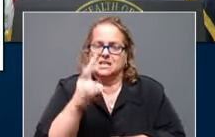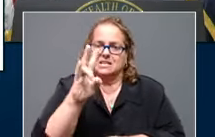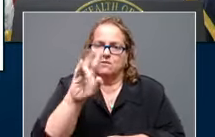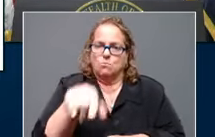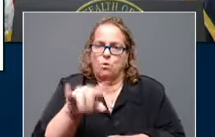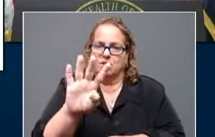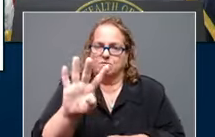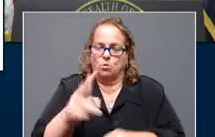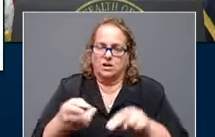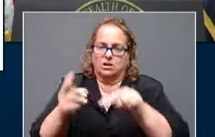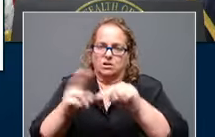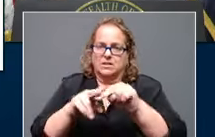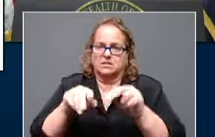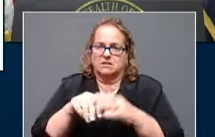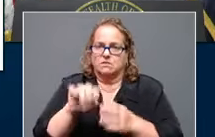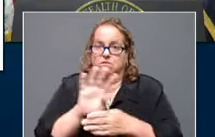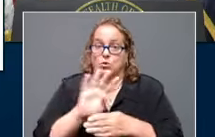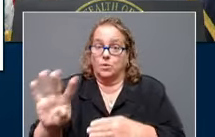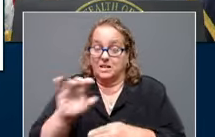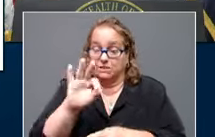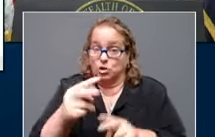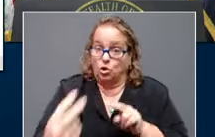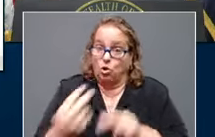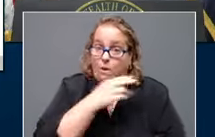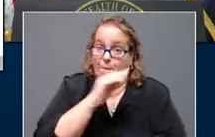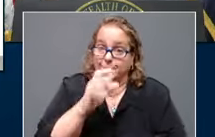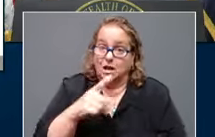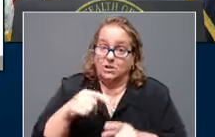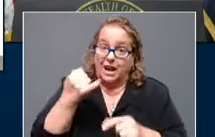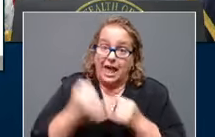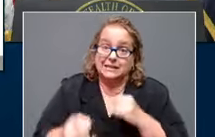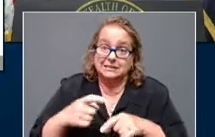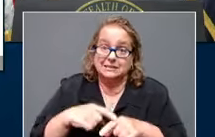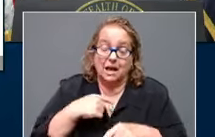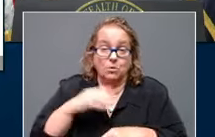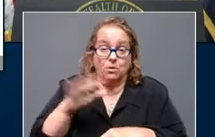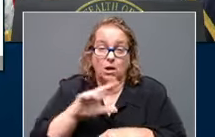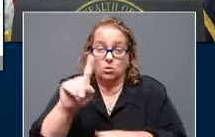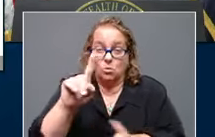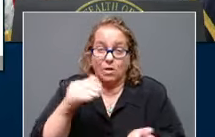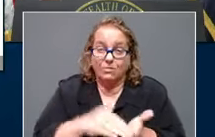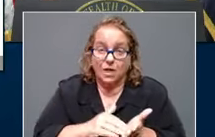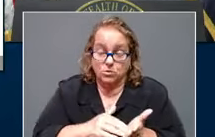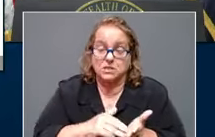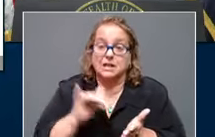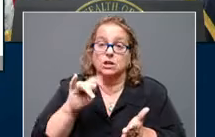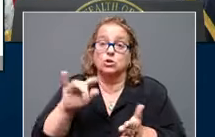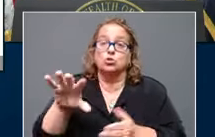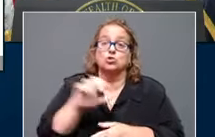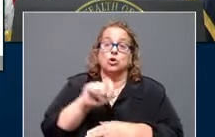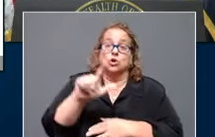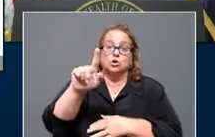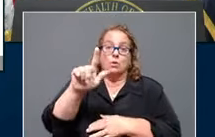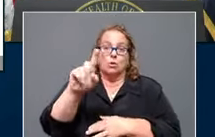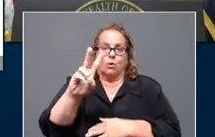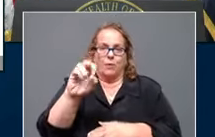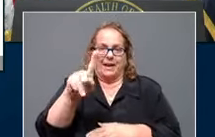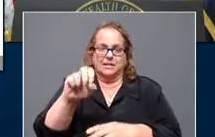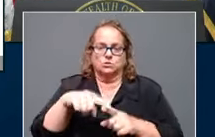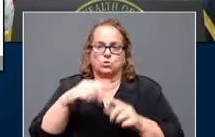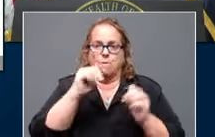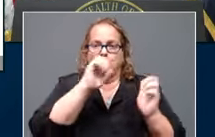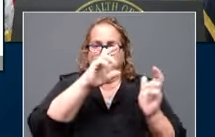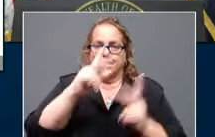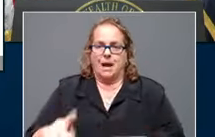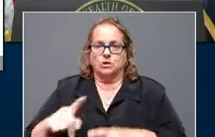time. This is the fastest and the steepest rise of the entire pandemic. Next slide, James. This is how quick we go from a nice, quiet,